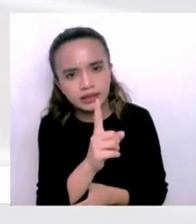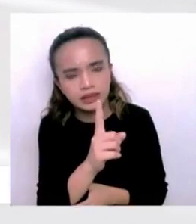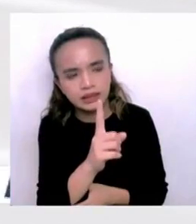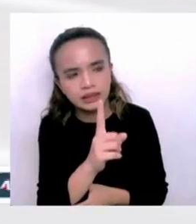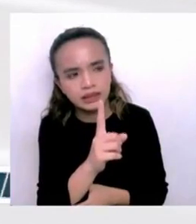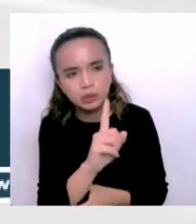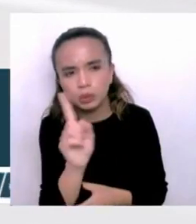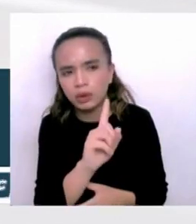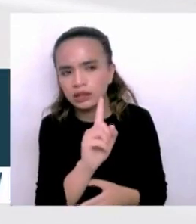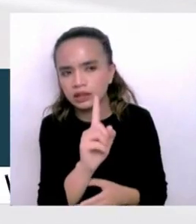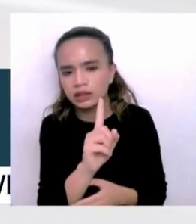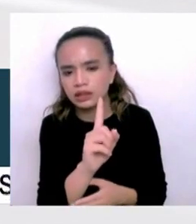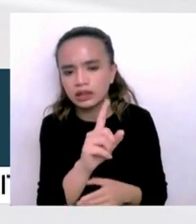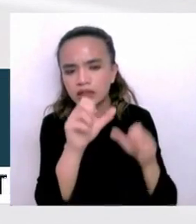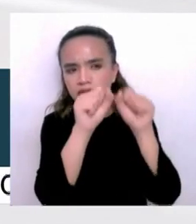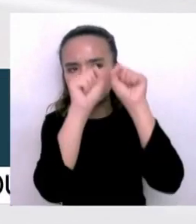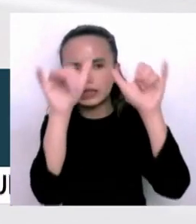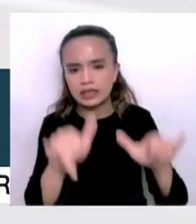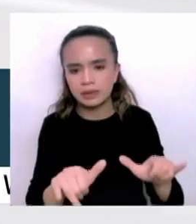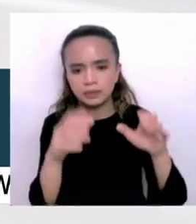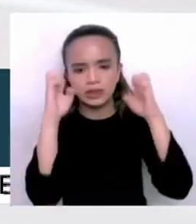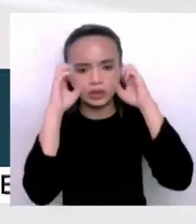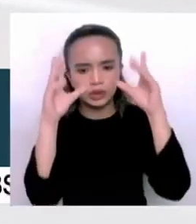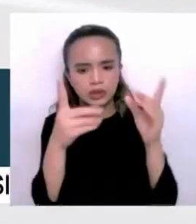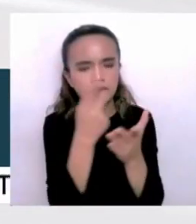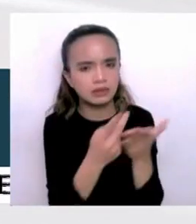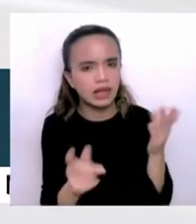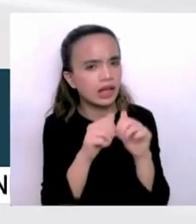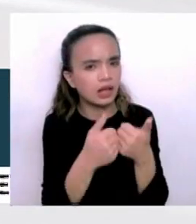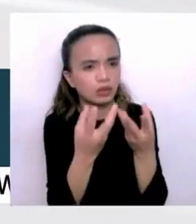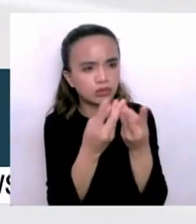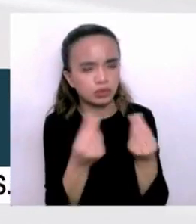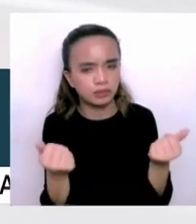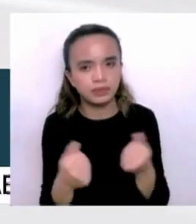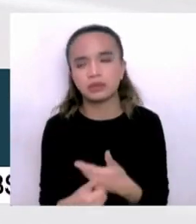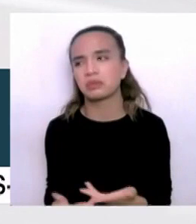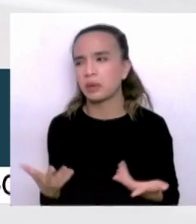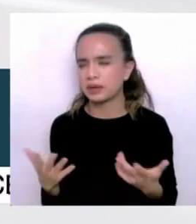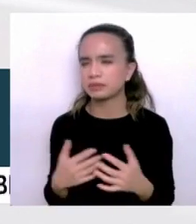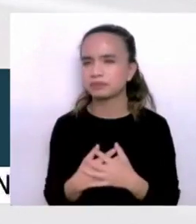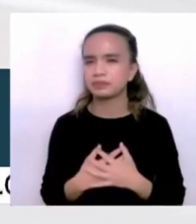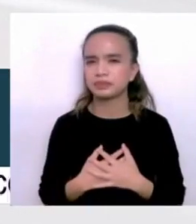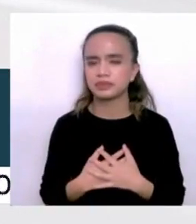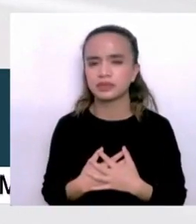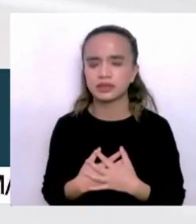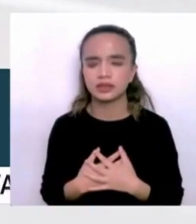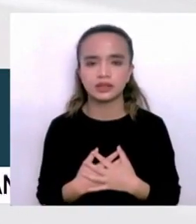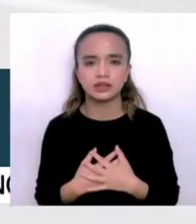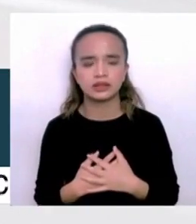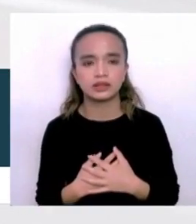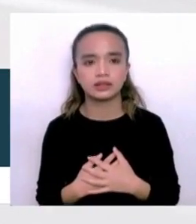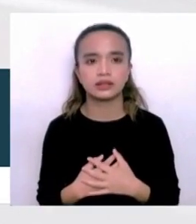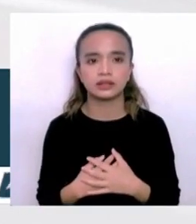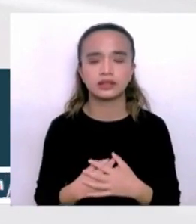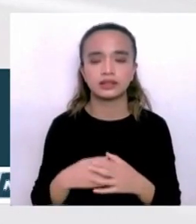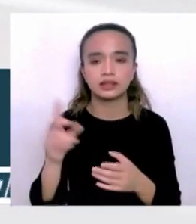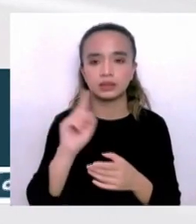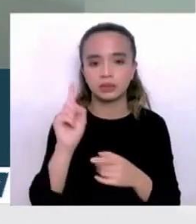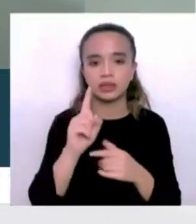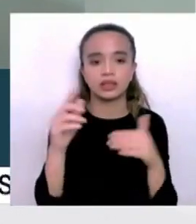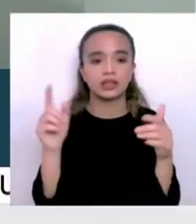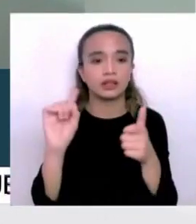education system as we speak, and how do you propose to solve it? Well, yung sa mga primary